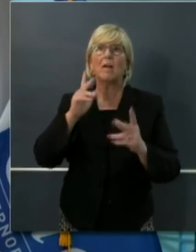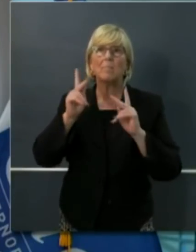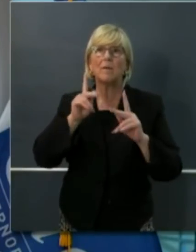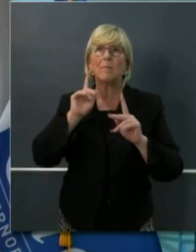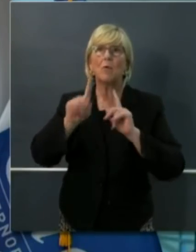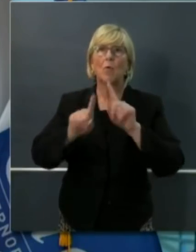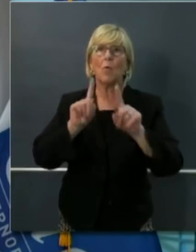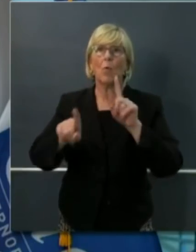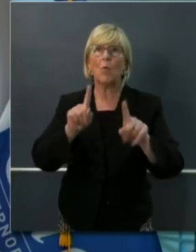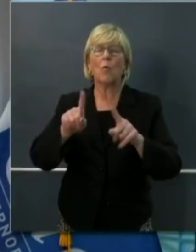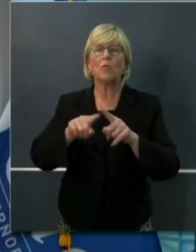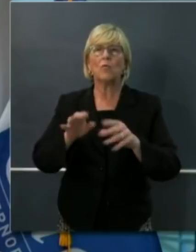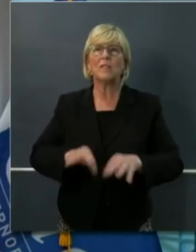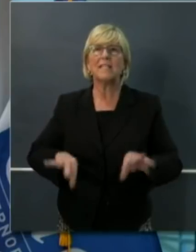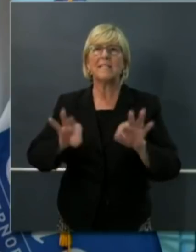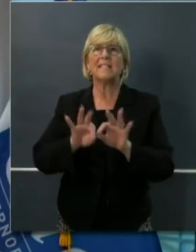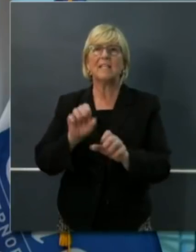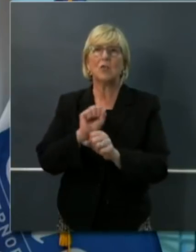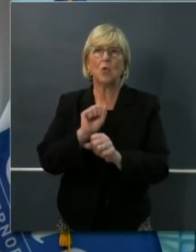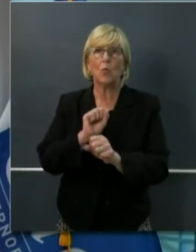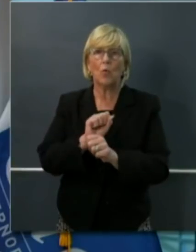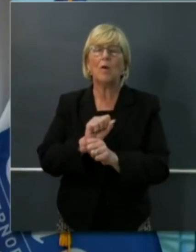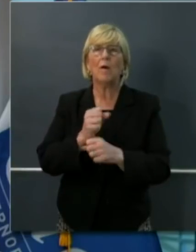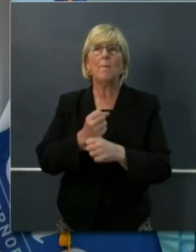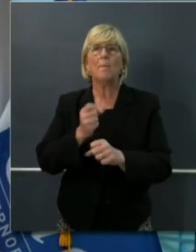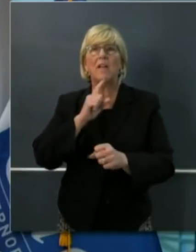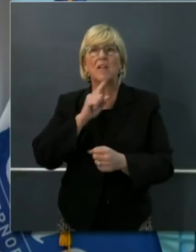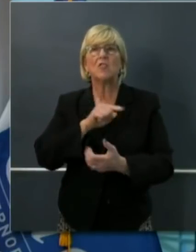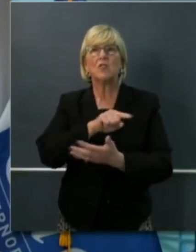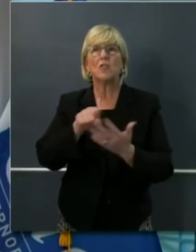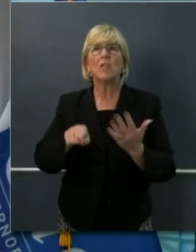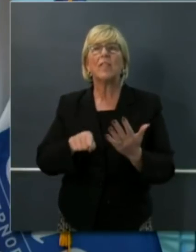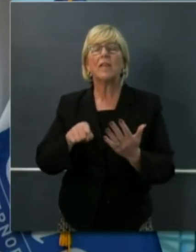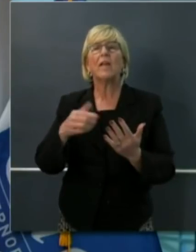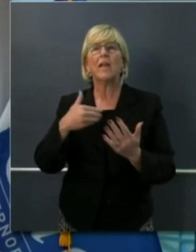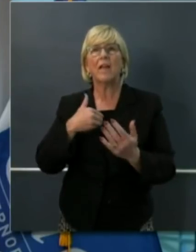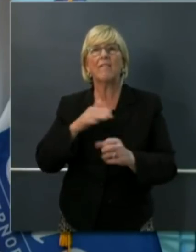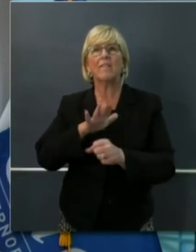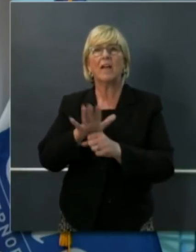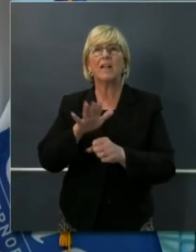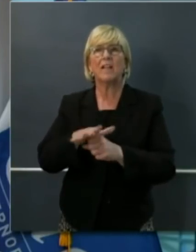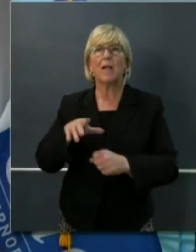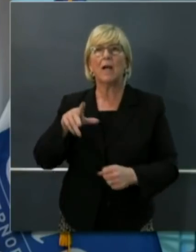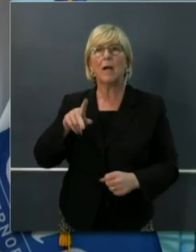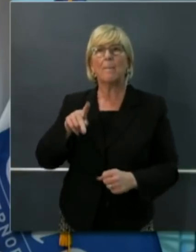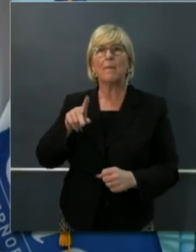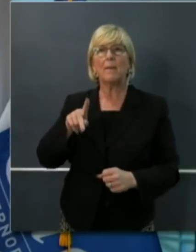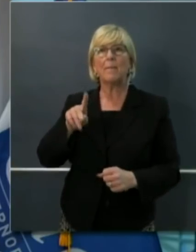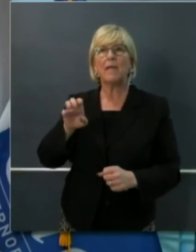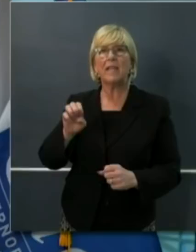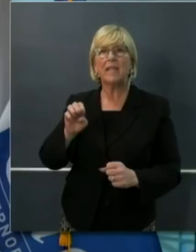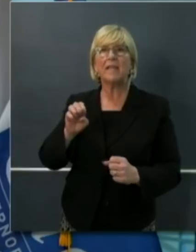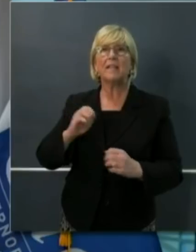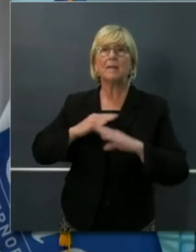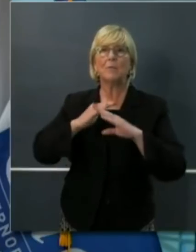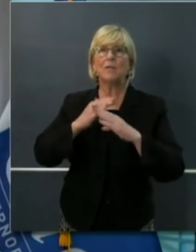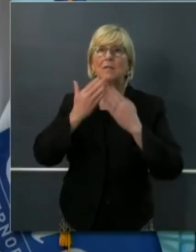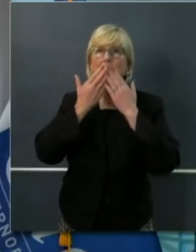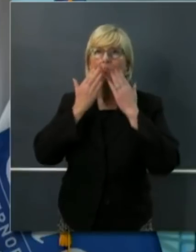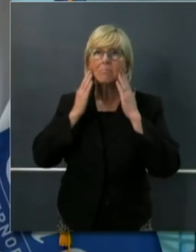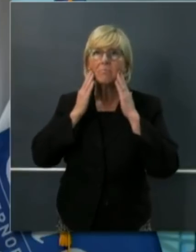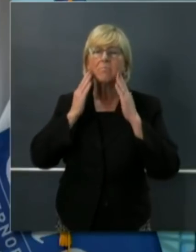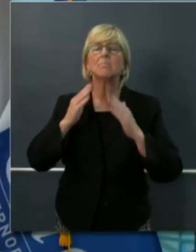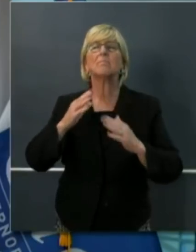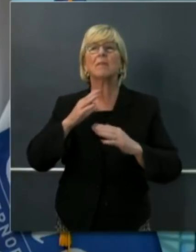to ensure that that they are knowledgeable of their status with COVID-19 and that they can continue to do their job